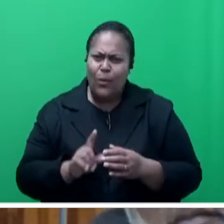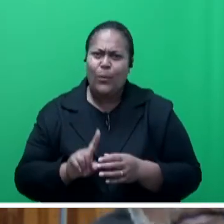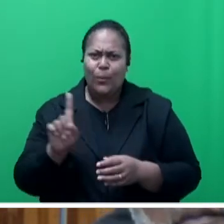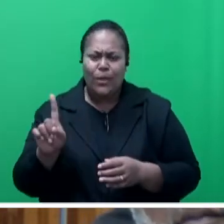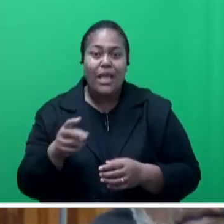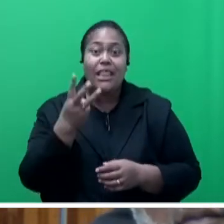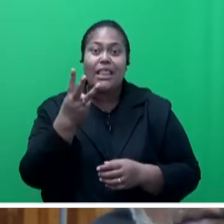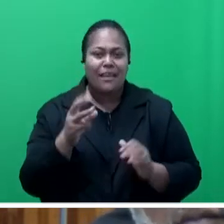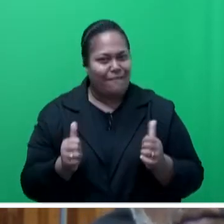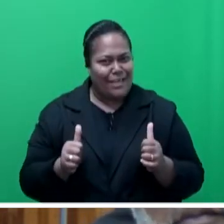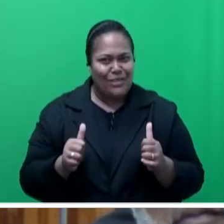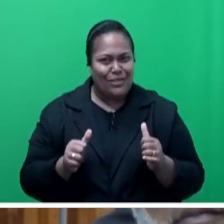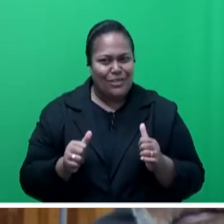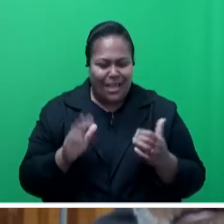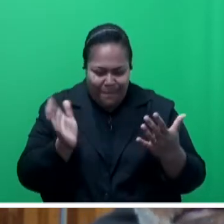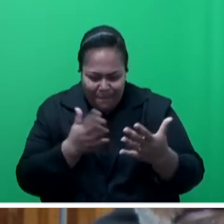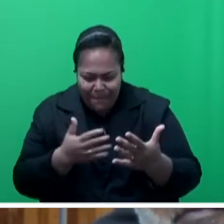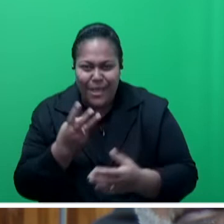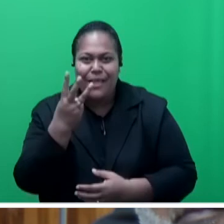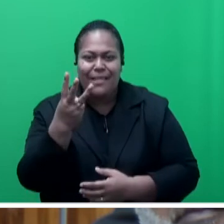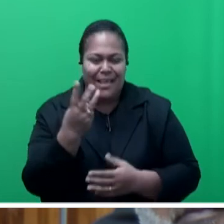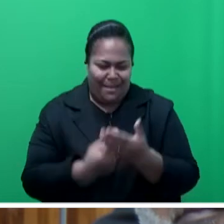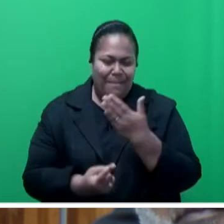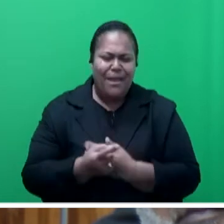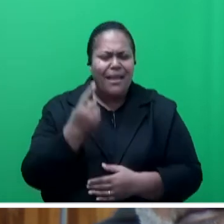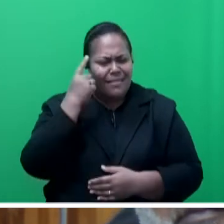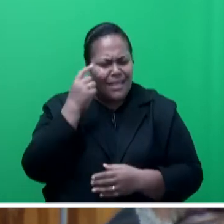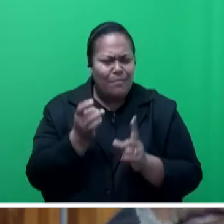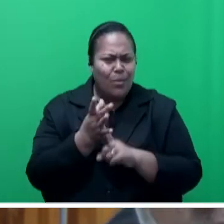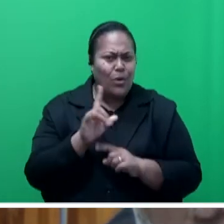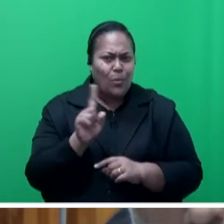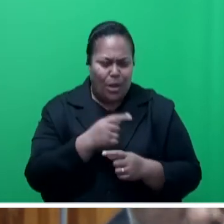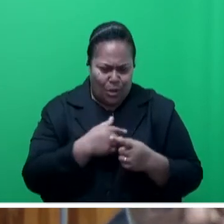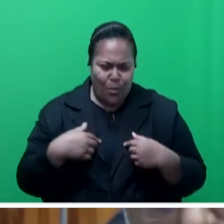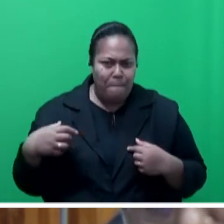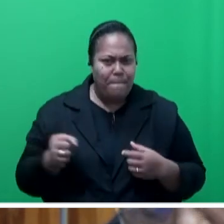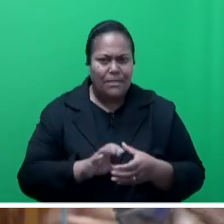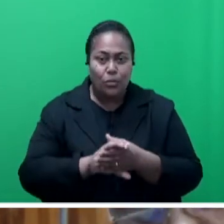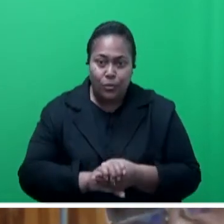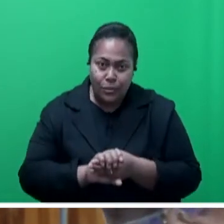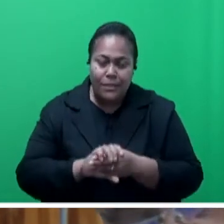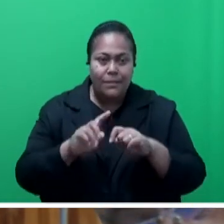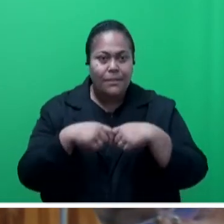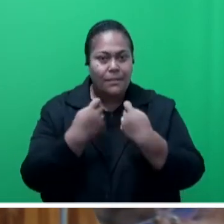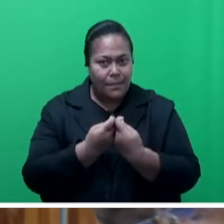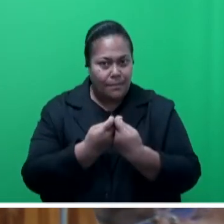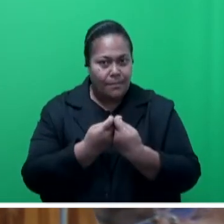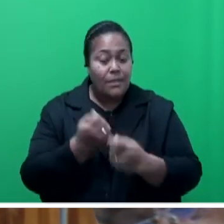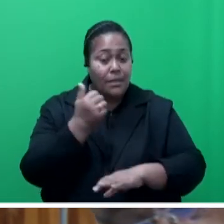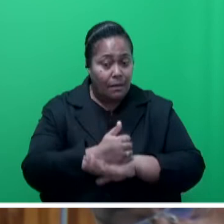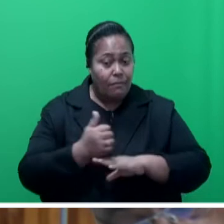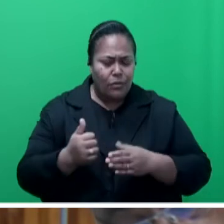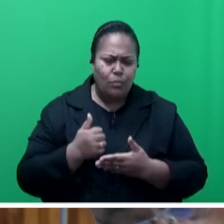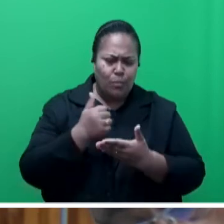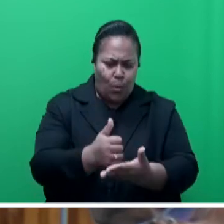cases already. So certainly they are rolling. I think the other important thing that we must congratulate the team and also the government for supporting